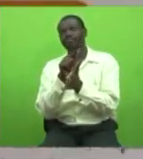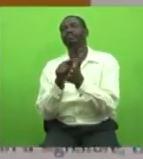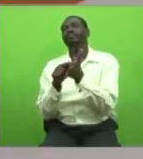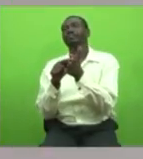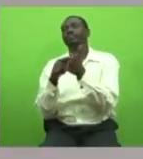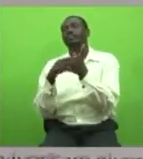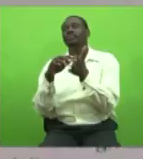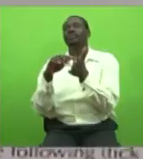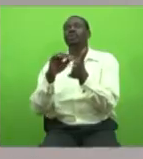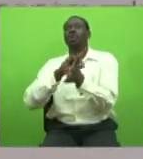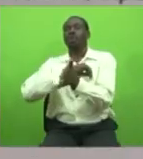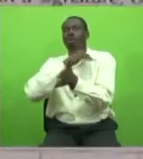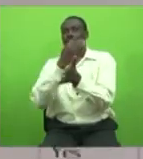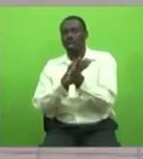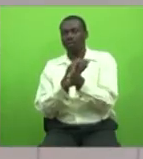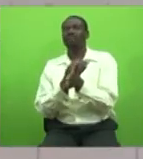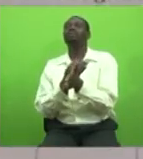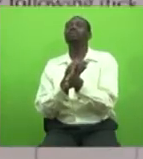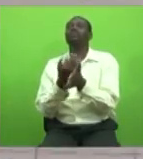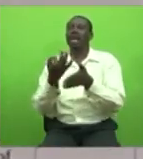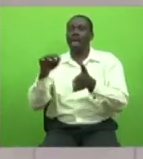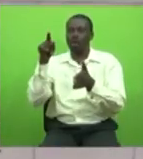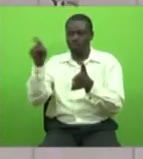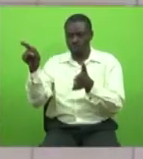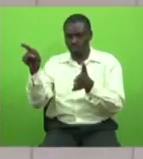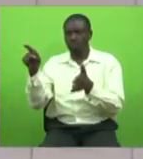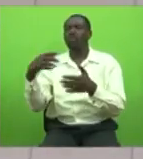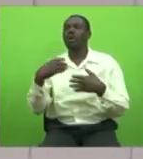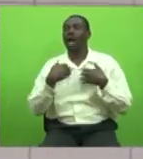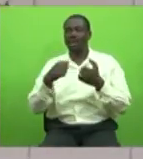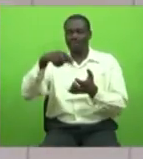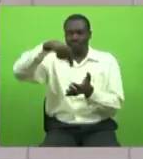authorize the above named health facility to perform the following.